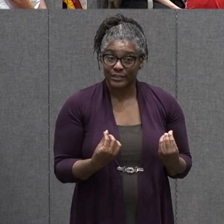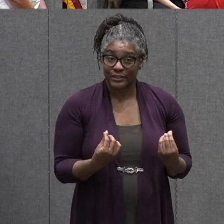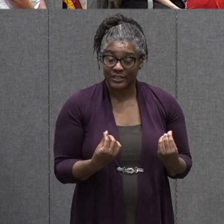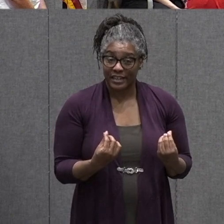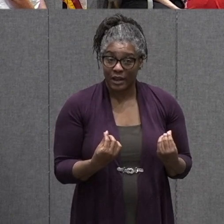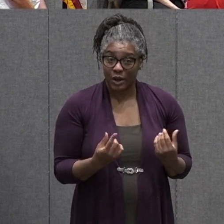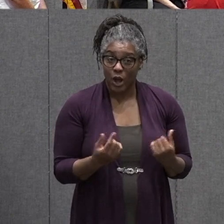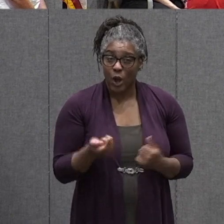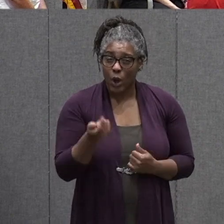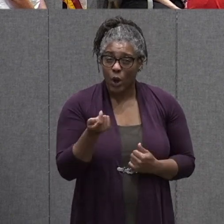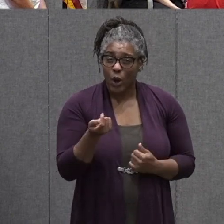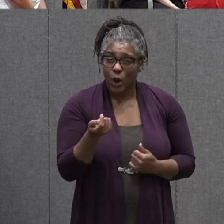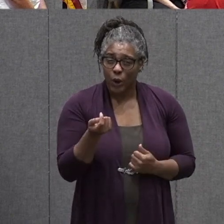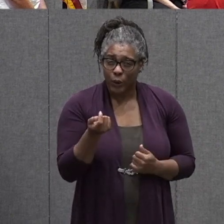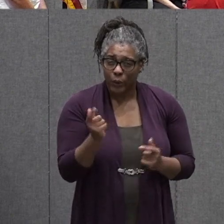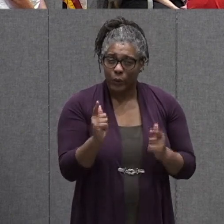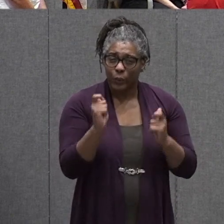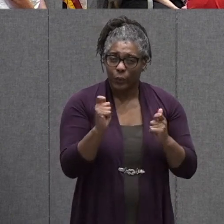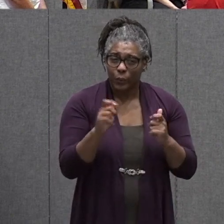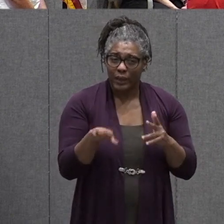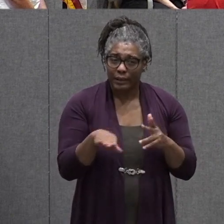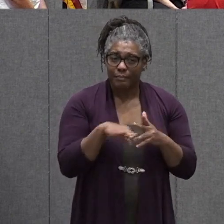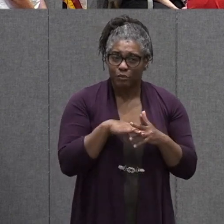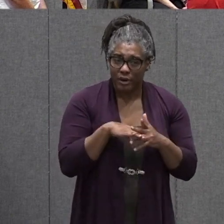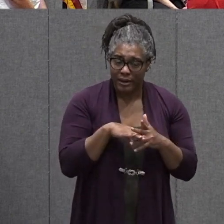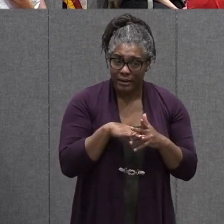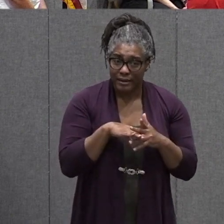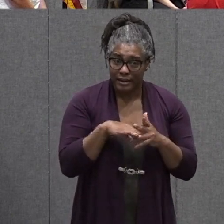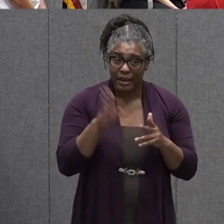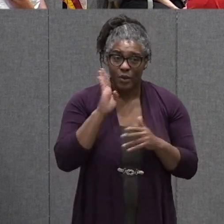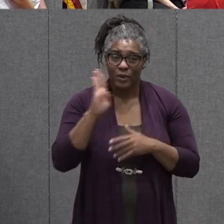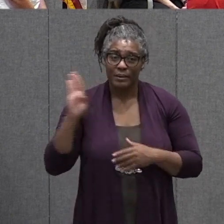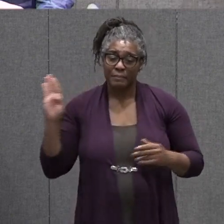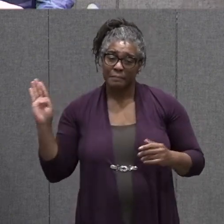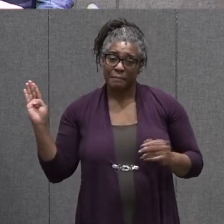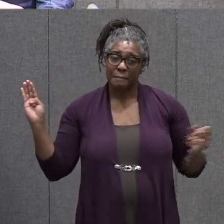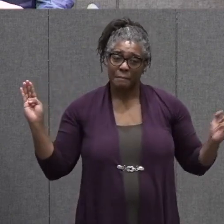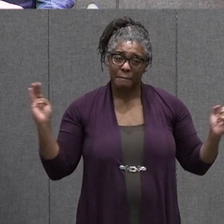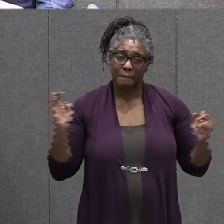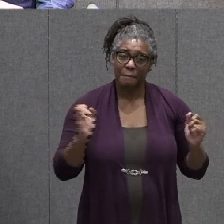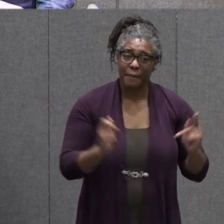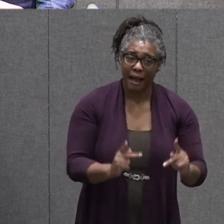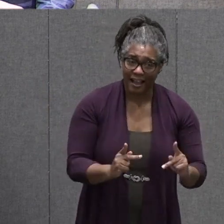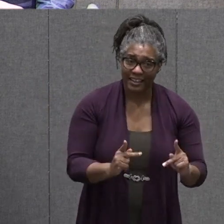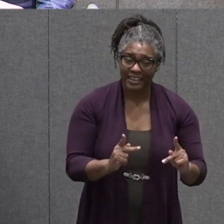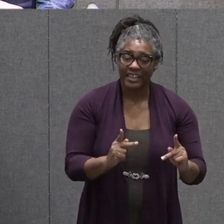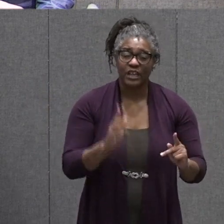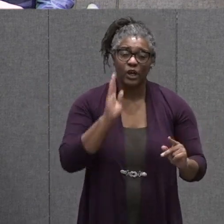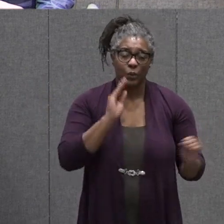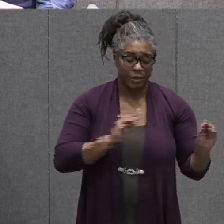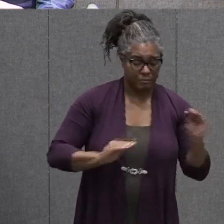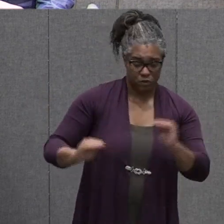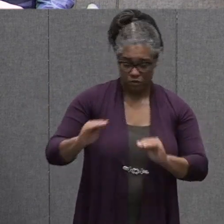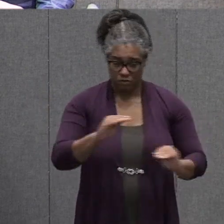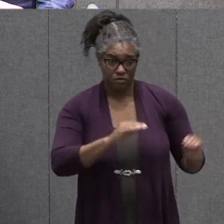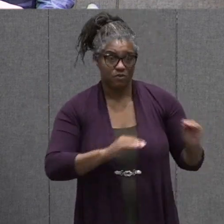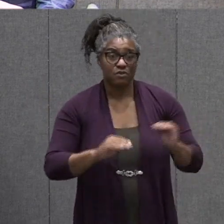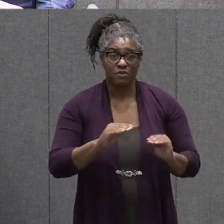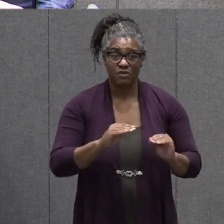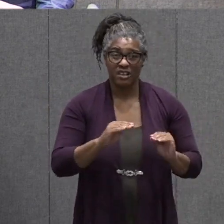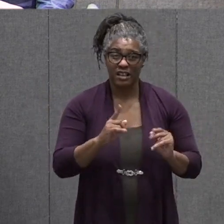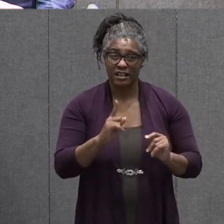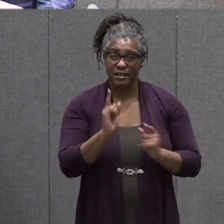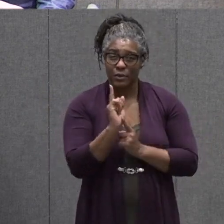break, and I want to come right back. We're going to move a couple things around. We're going to take a quick break, and we'll be